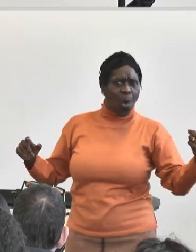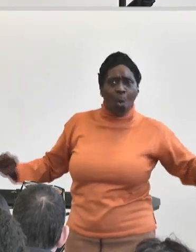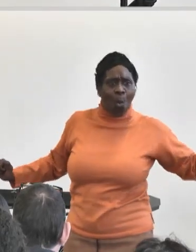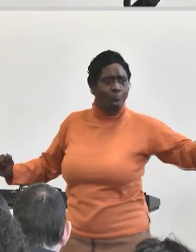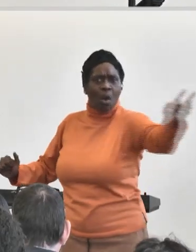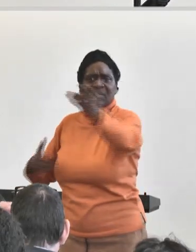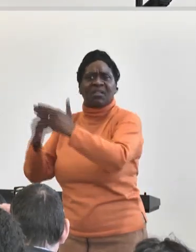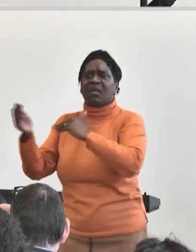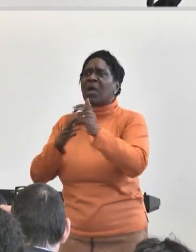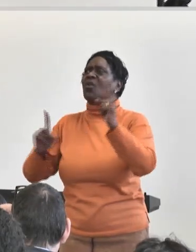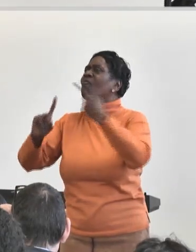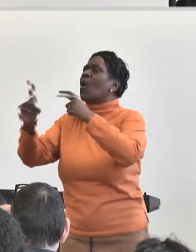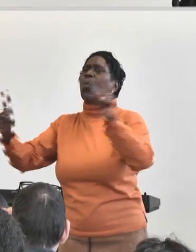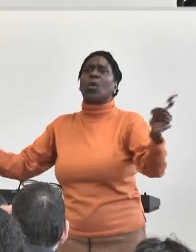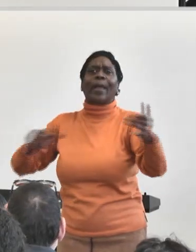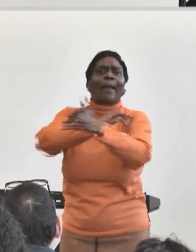regardless of our nationality,